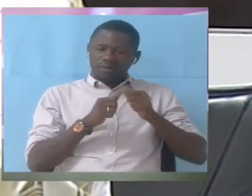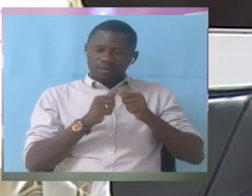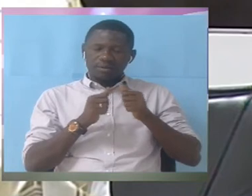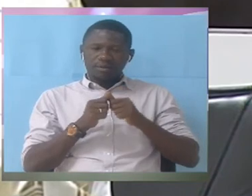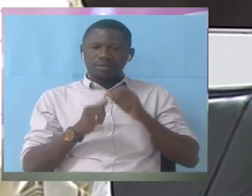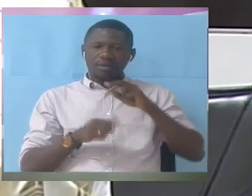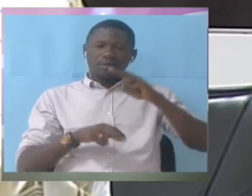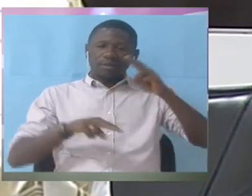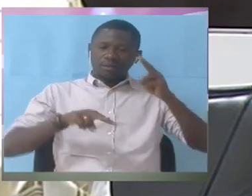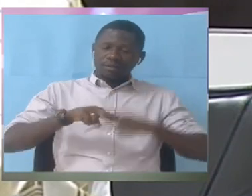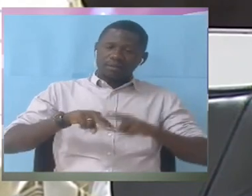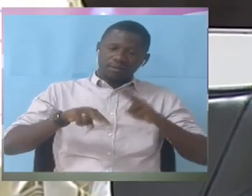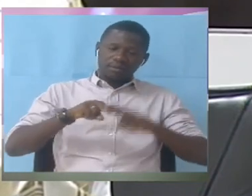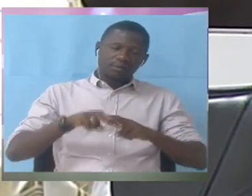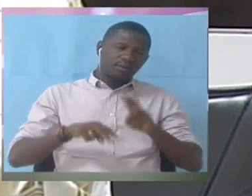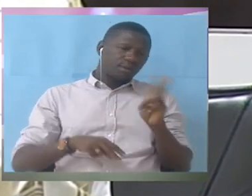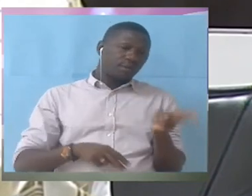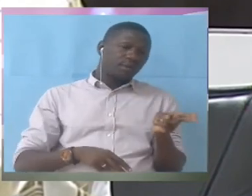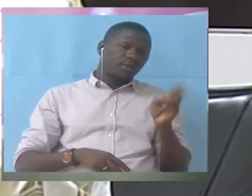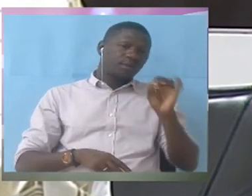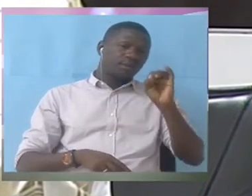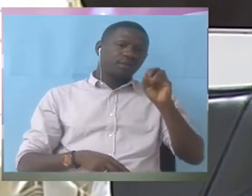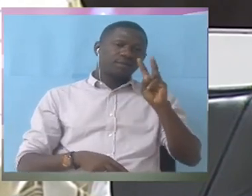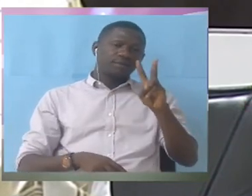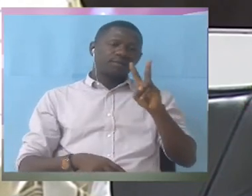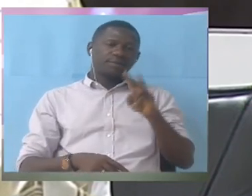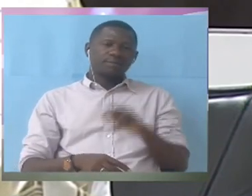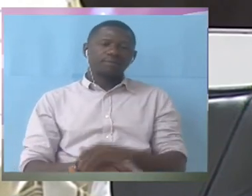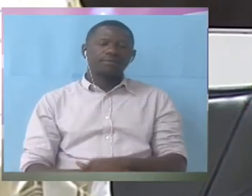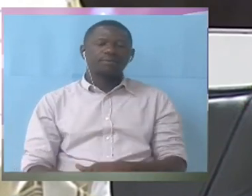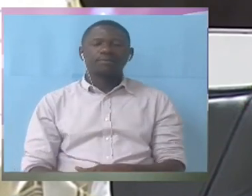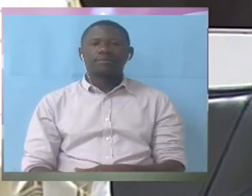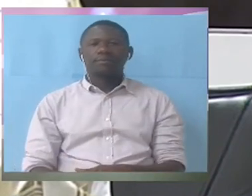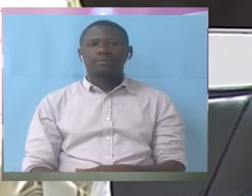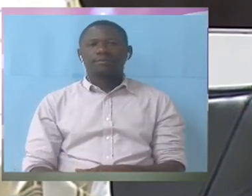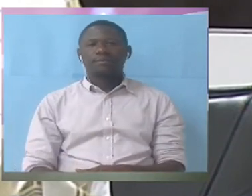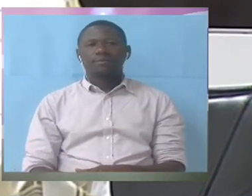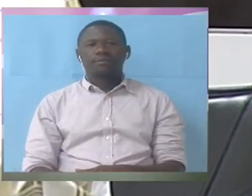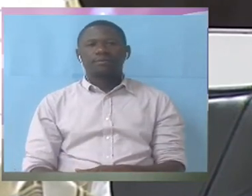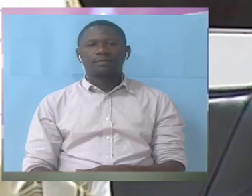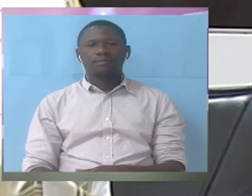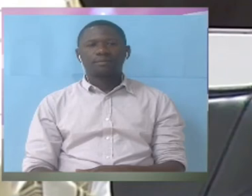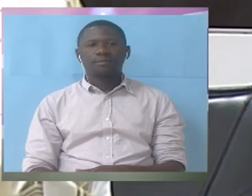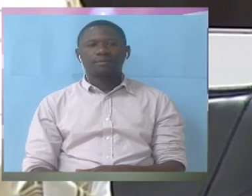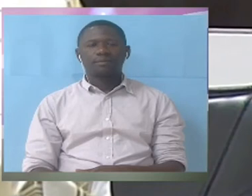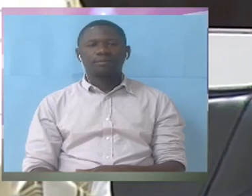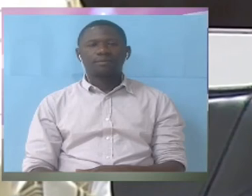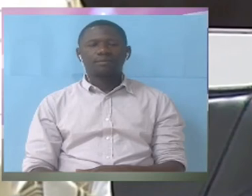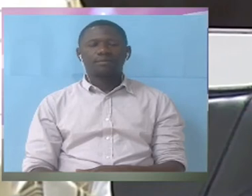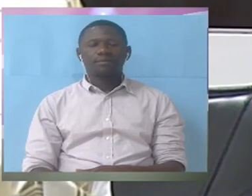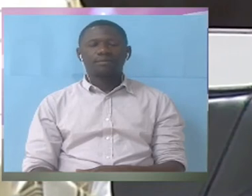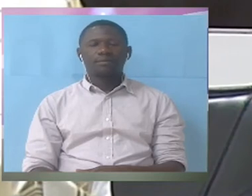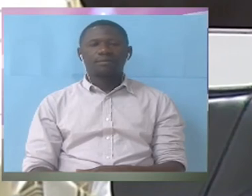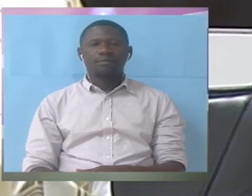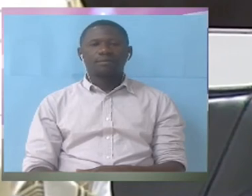HIV. Bobu ñël ben yoon nak bi ma waxé né mom mën na fajj HIV. And